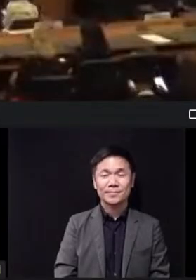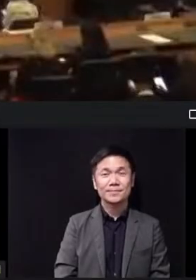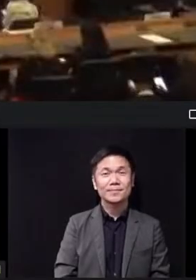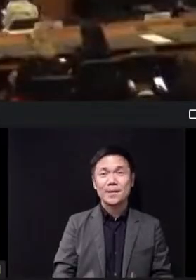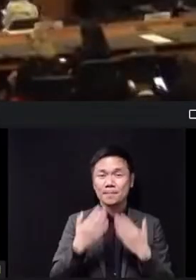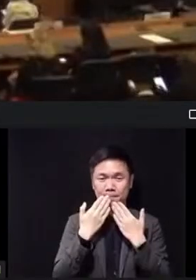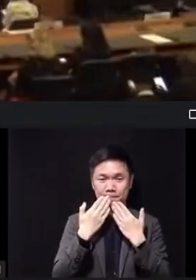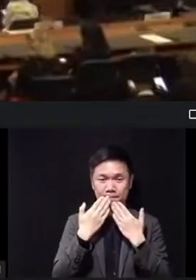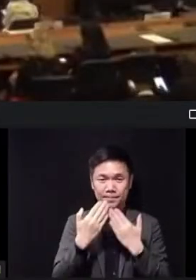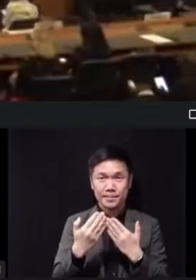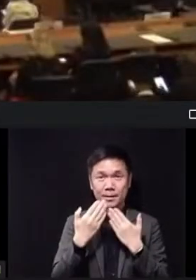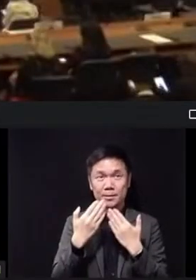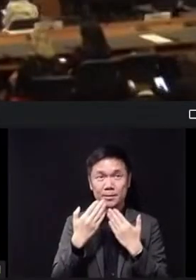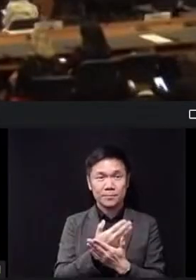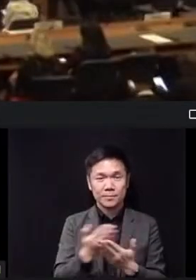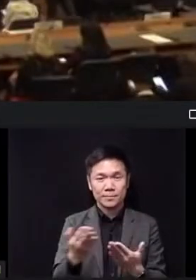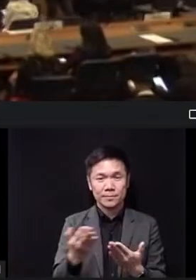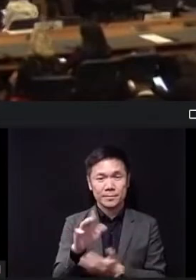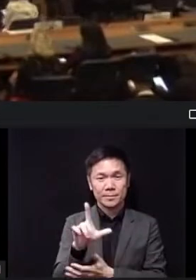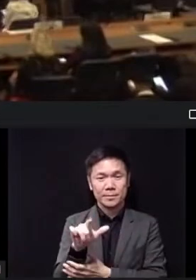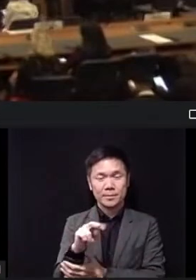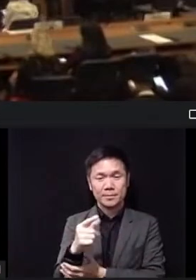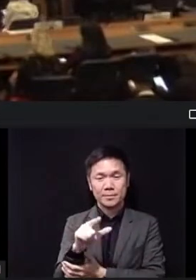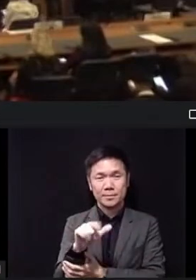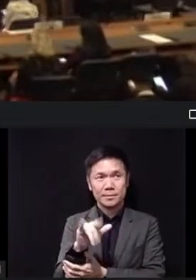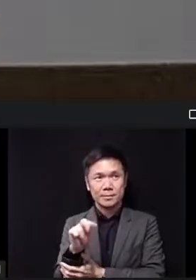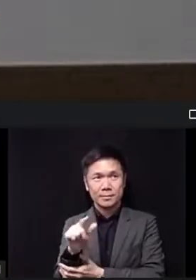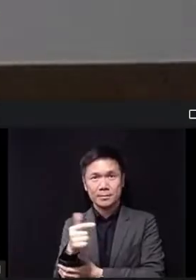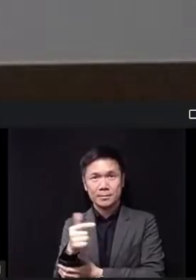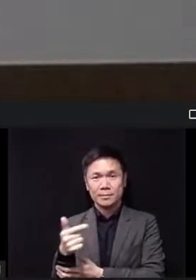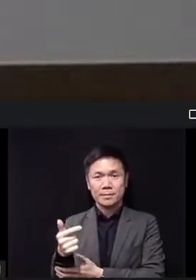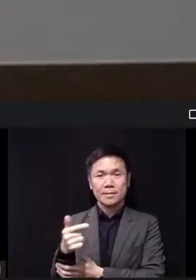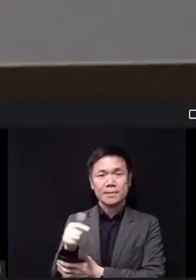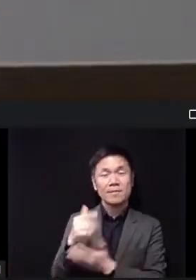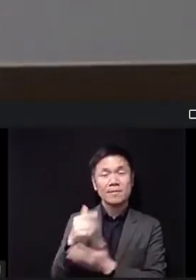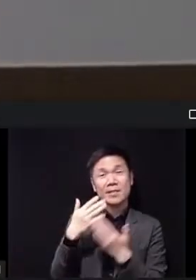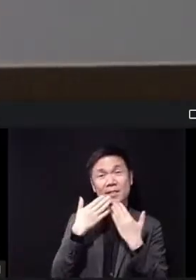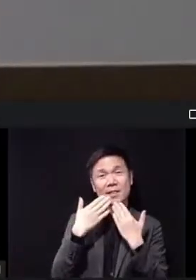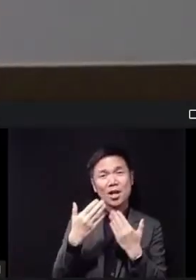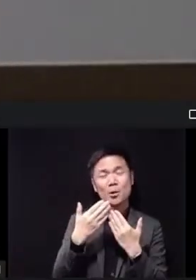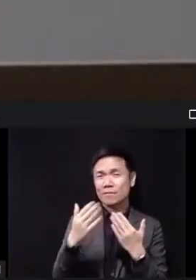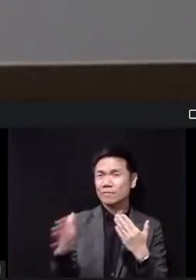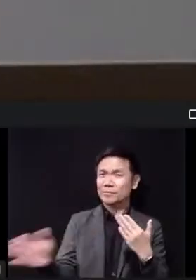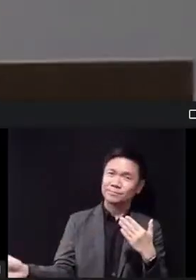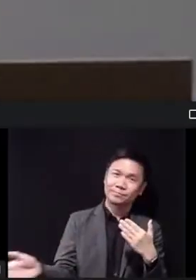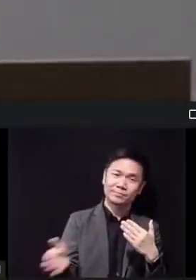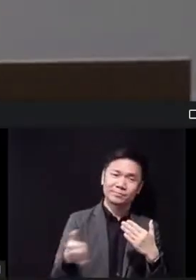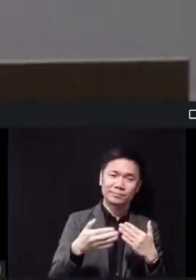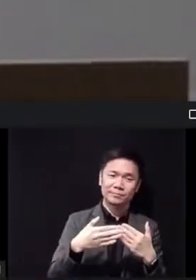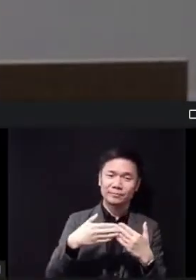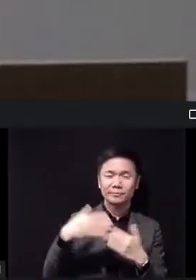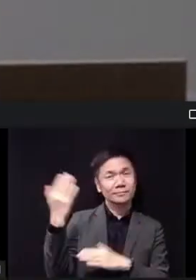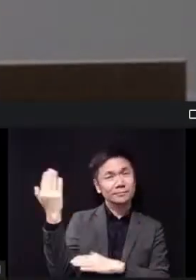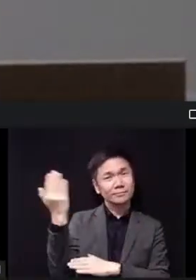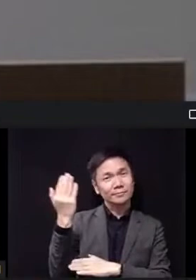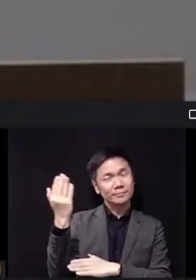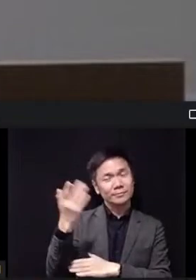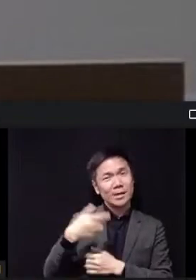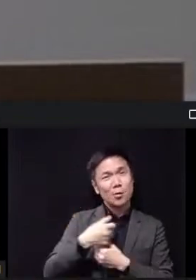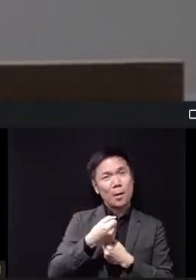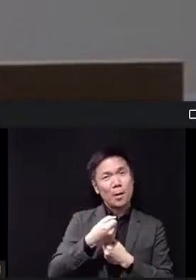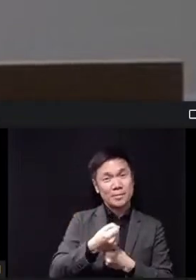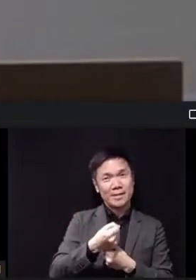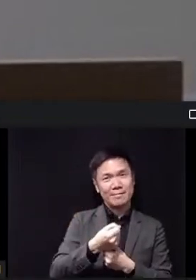Thank you very much, Ms. Lin Yang, Deputy Executive Secretary, for delivering the closing statement on behalf of